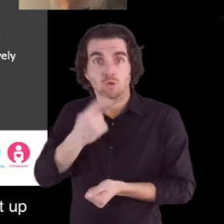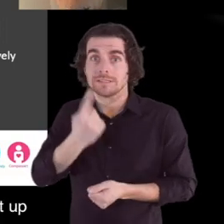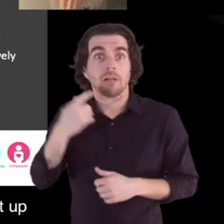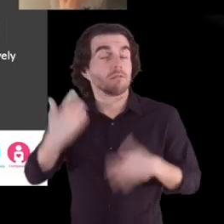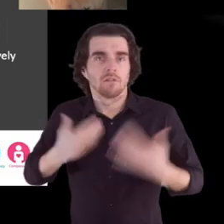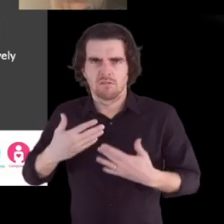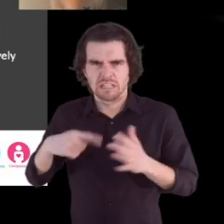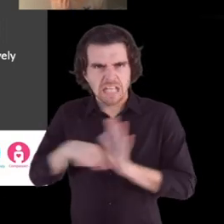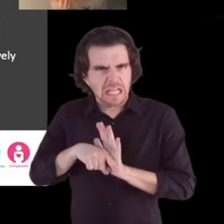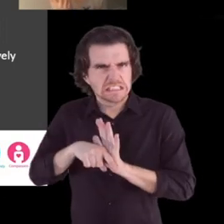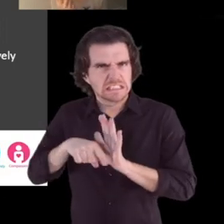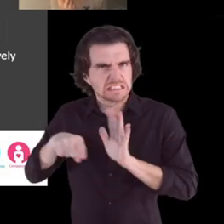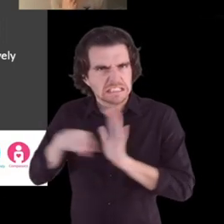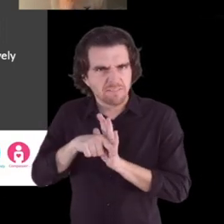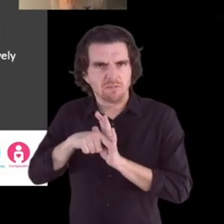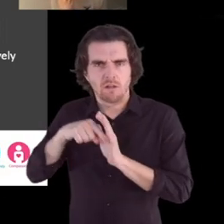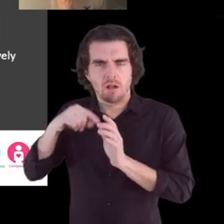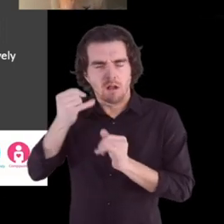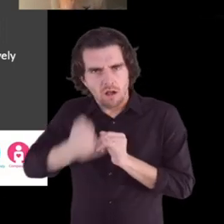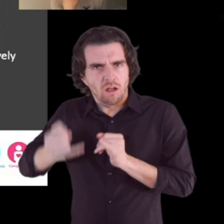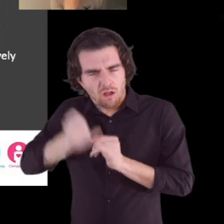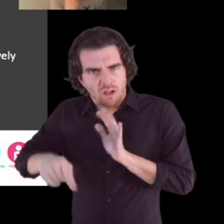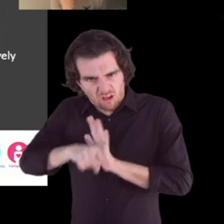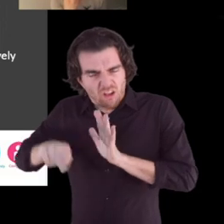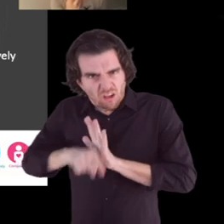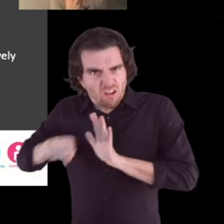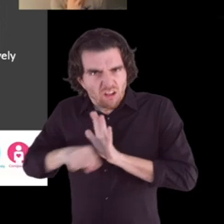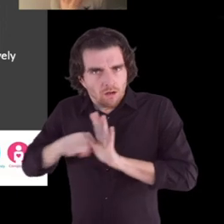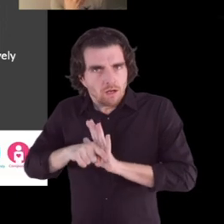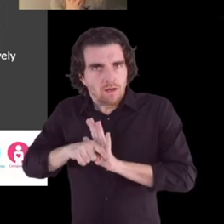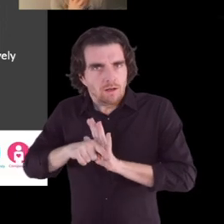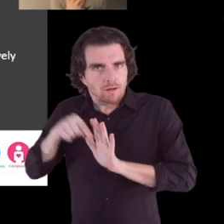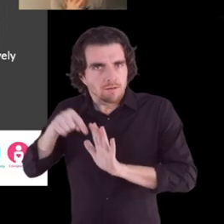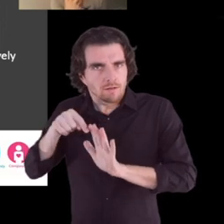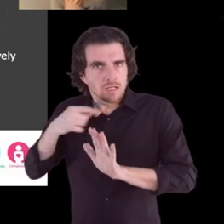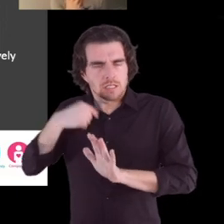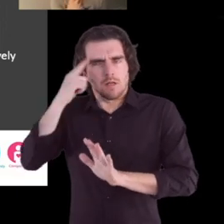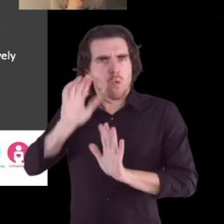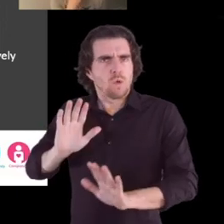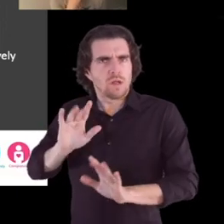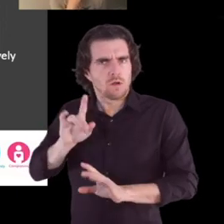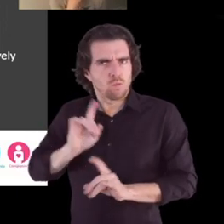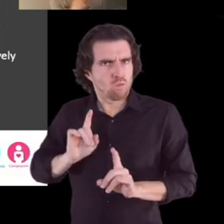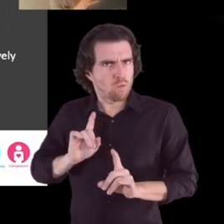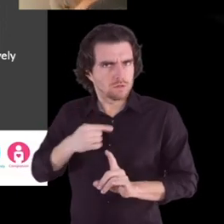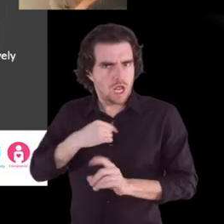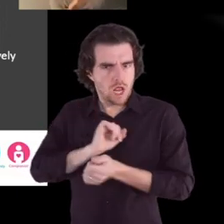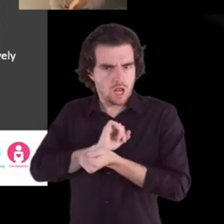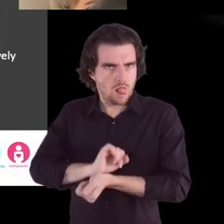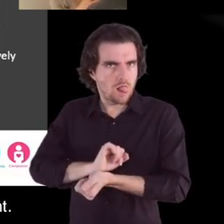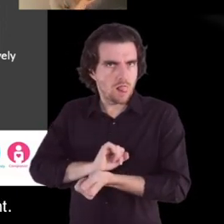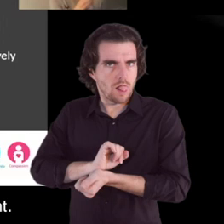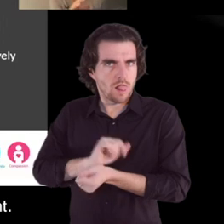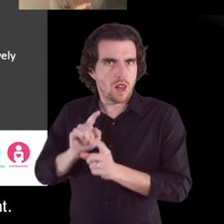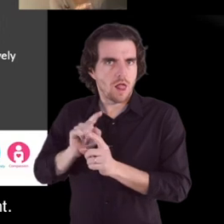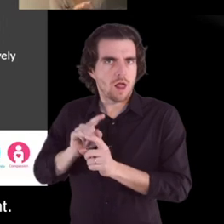yourself caught up in a negative spiral, it's useful to think, well, which one of these traps am I falling into at the minute? And these are all really common, and